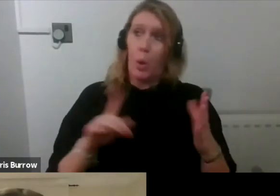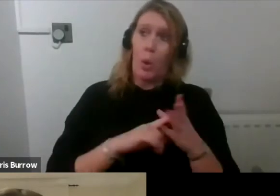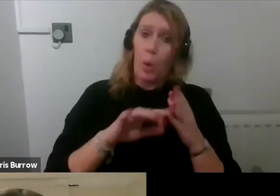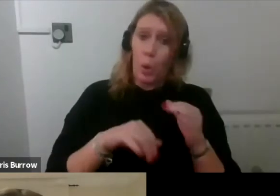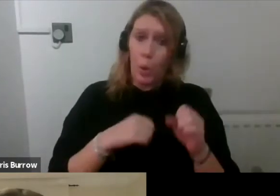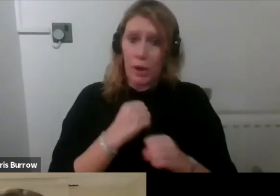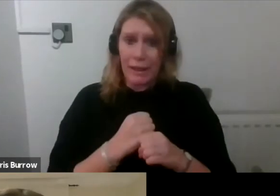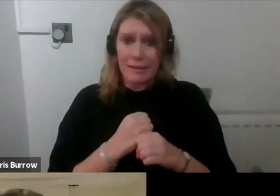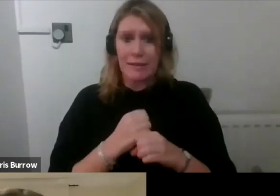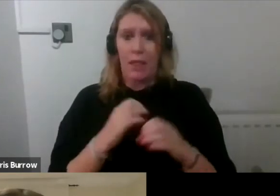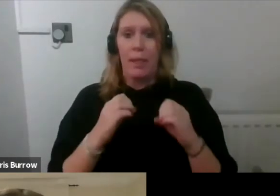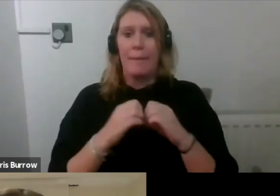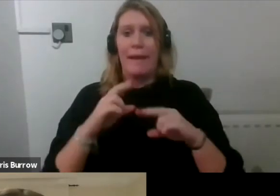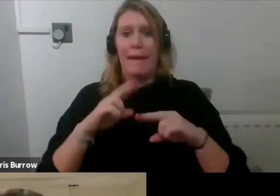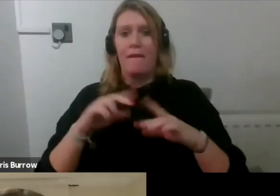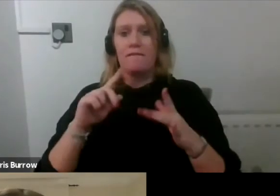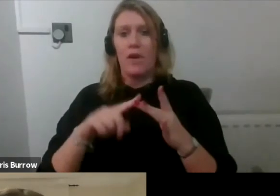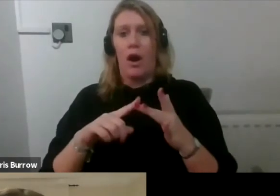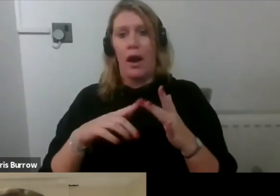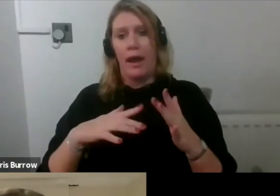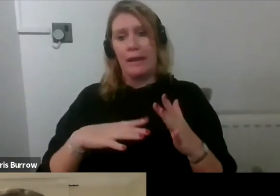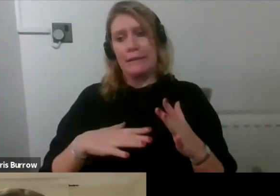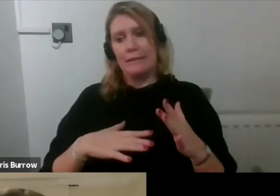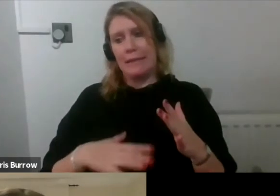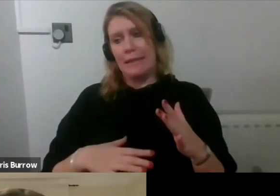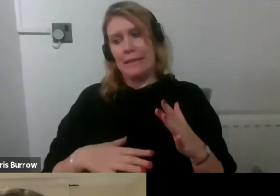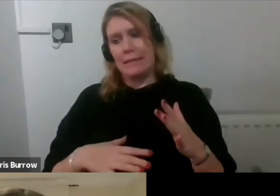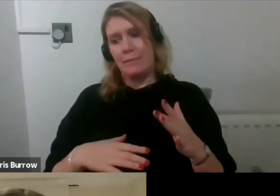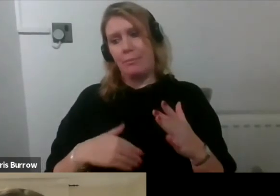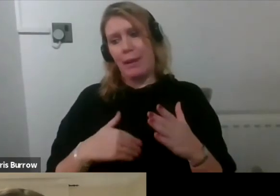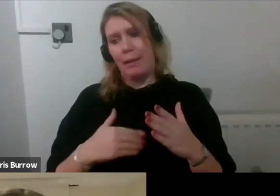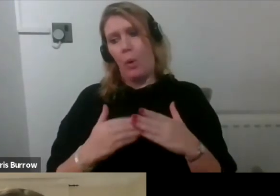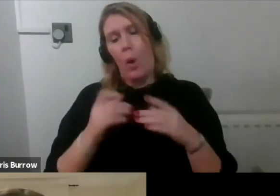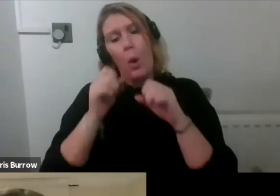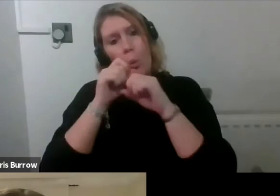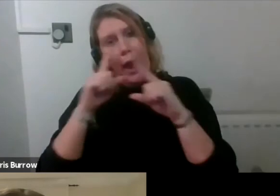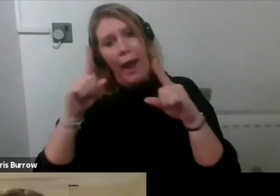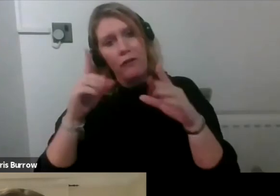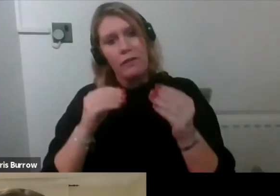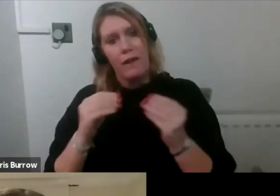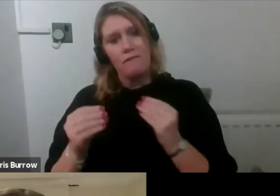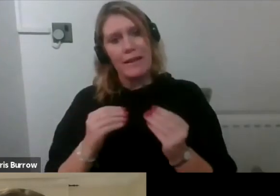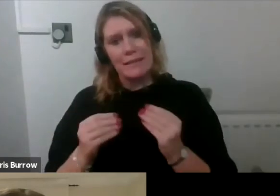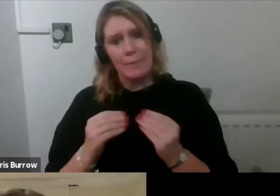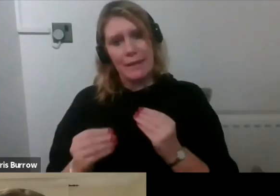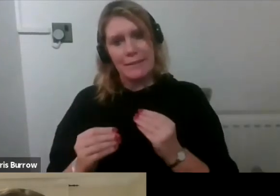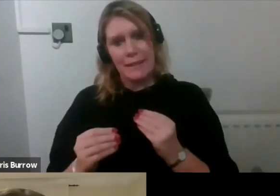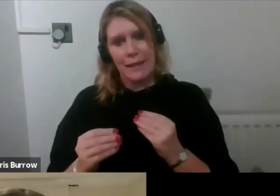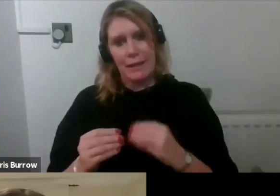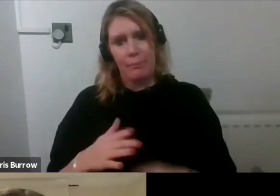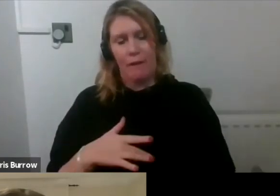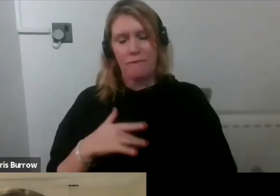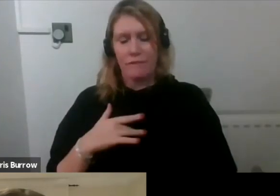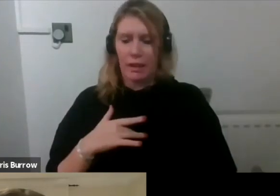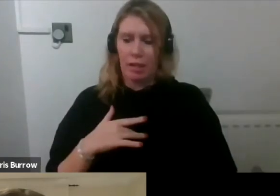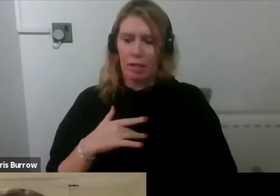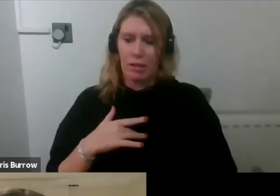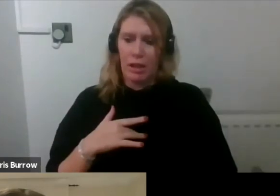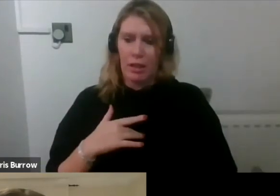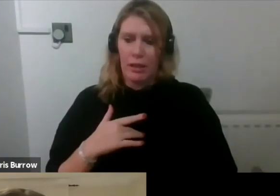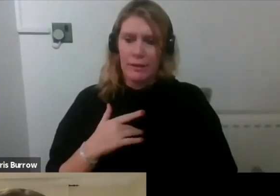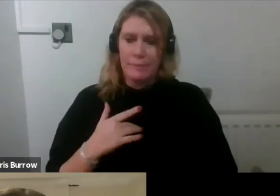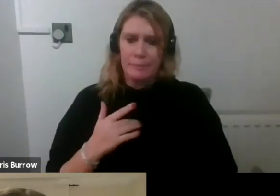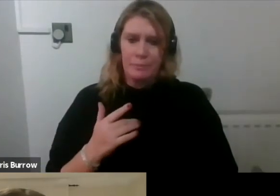The BFI seems to be much more aware of the flexibility. But I do wonder whether the sort of the